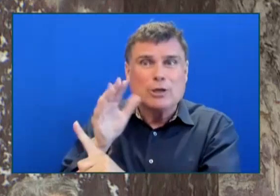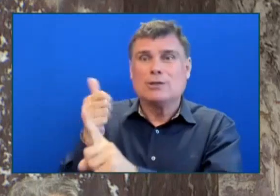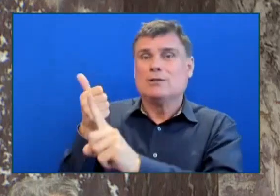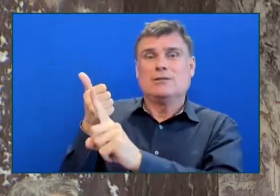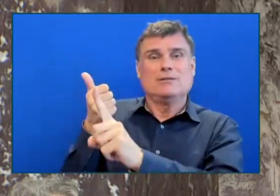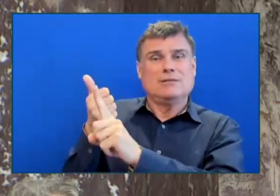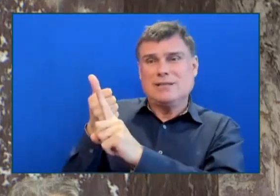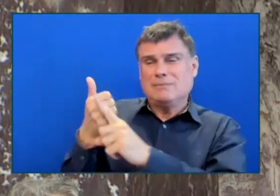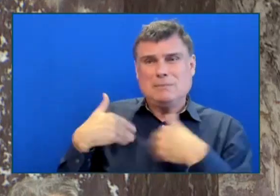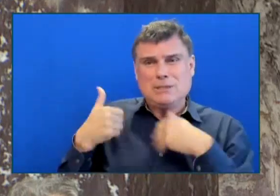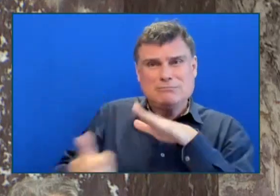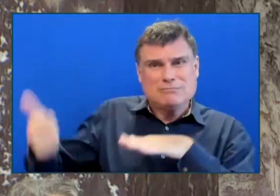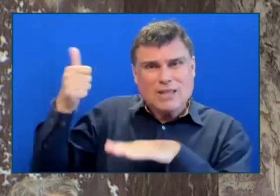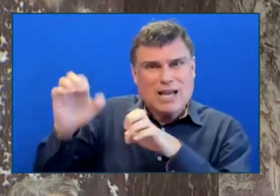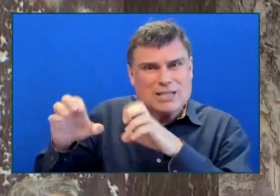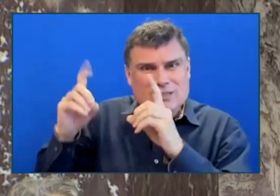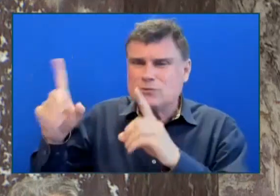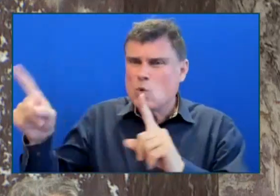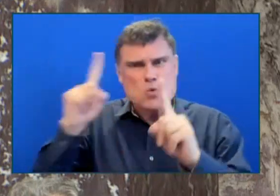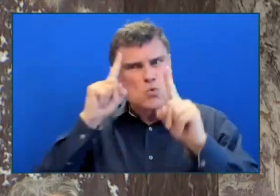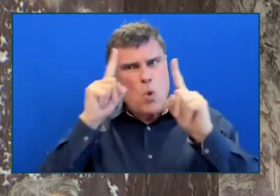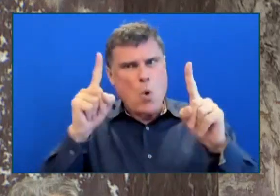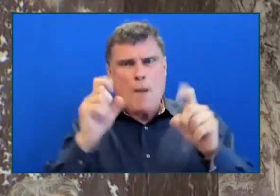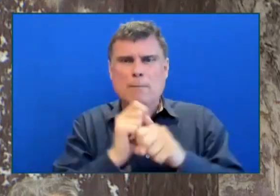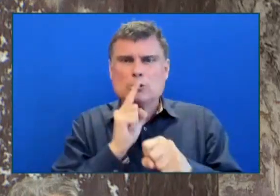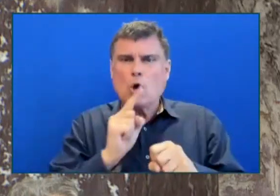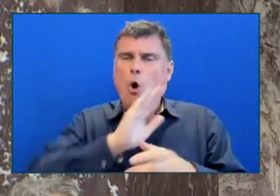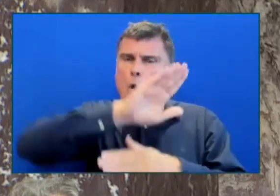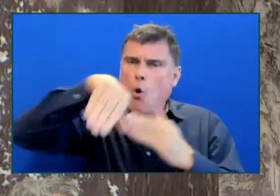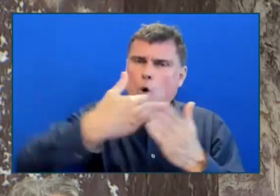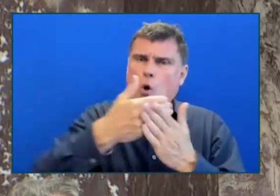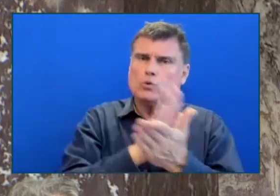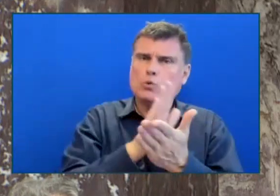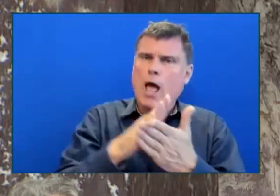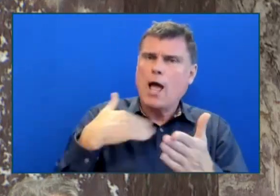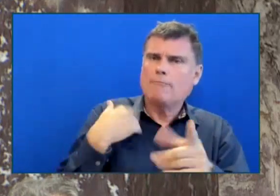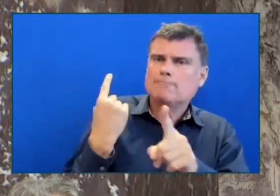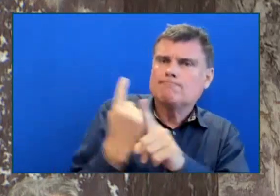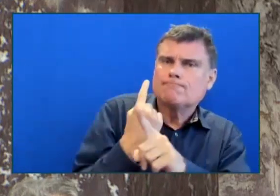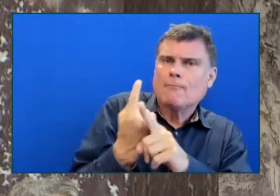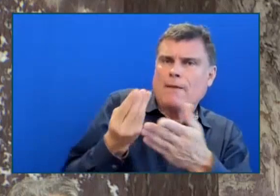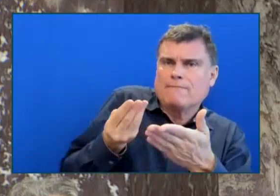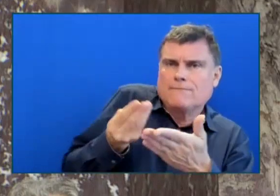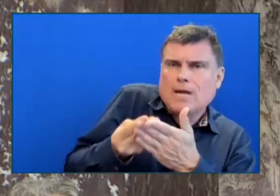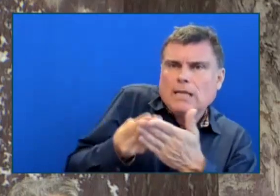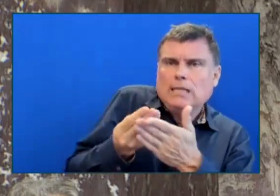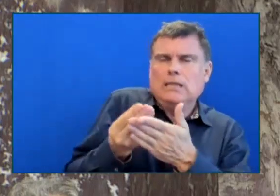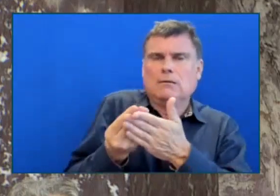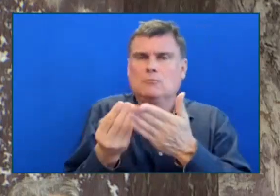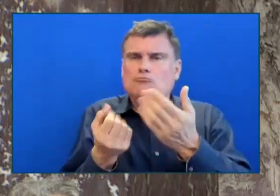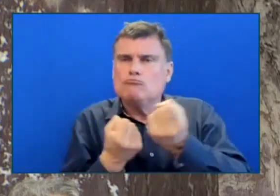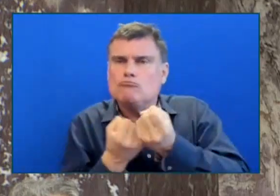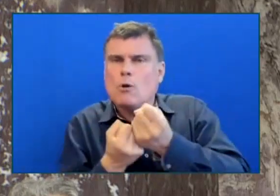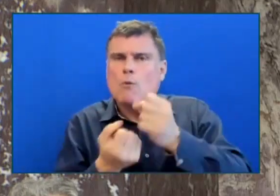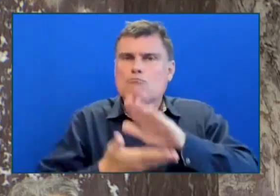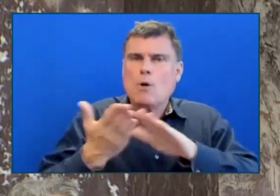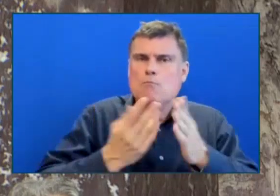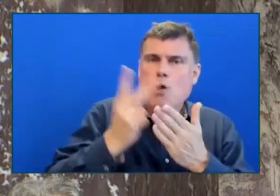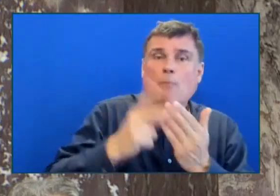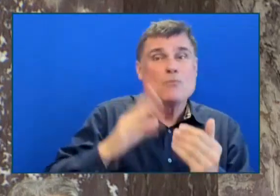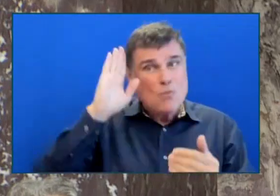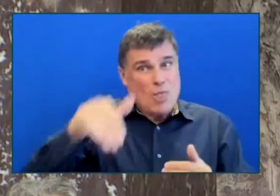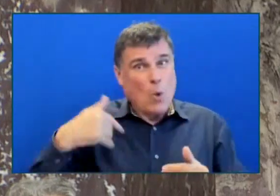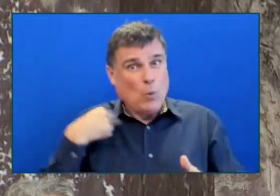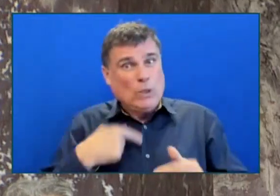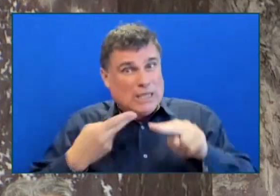The member will know that funding per student has gone up by 24% since 2017.